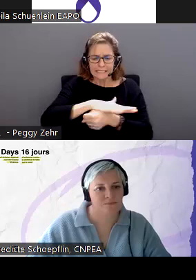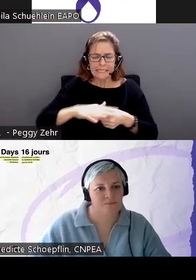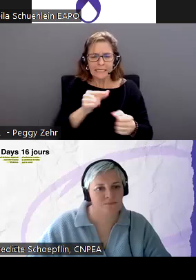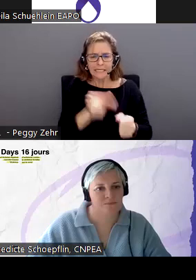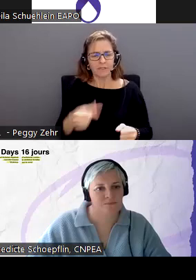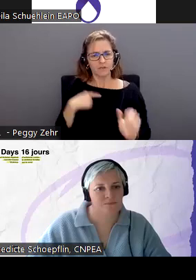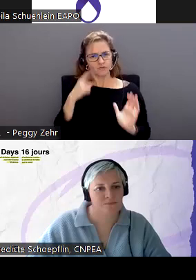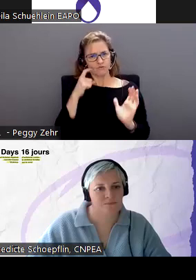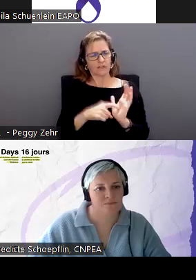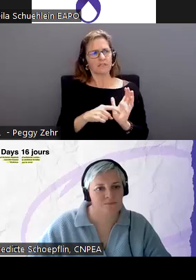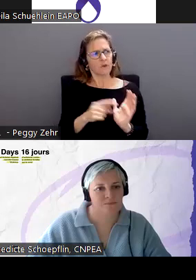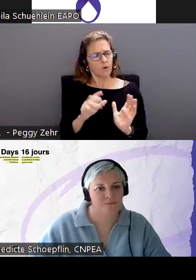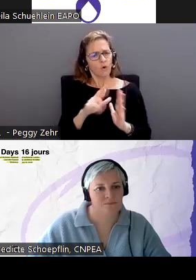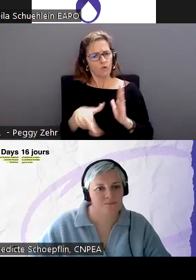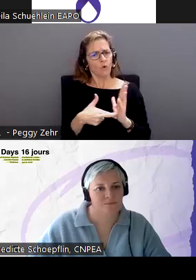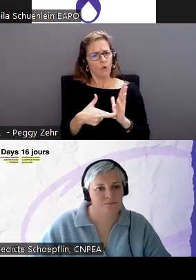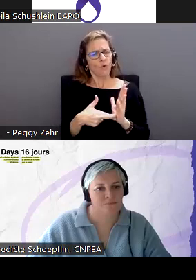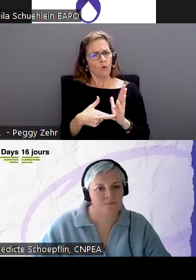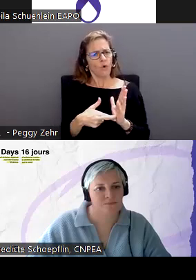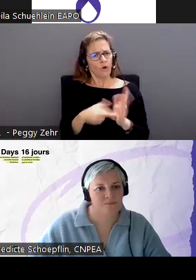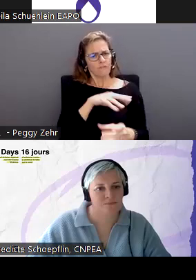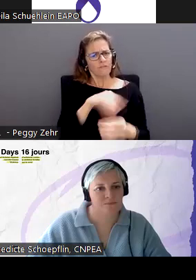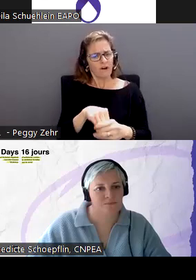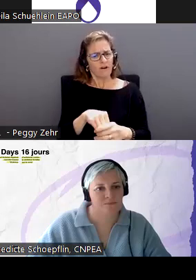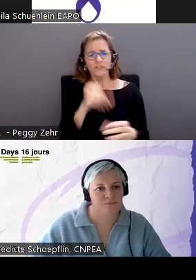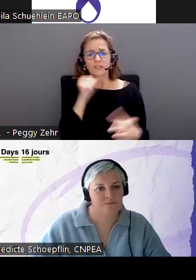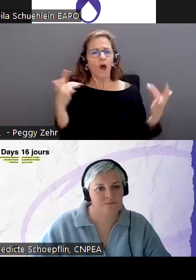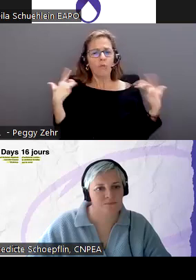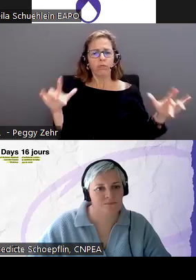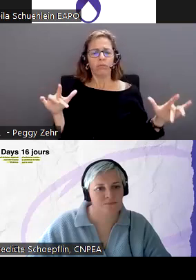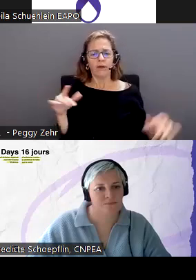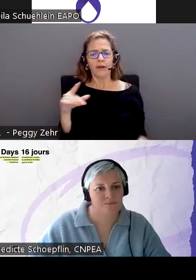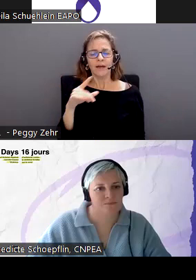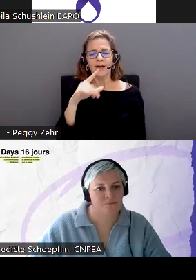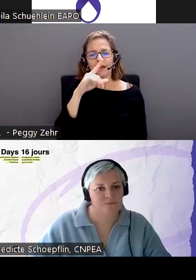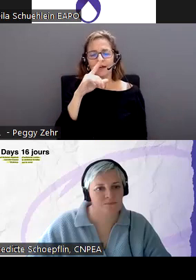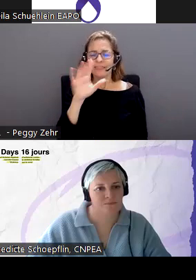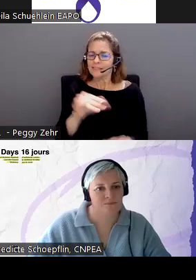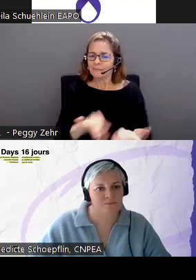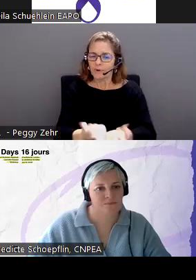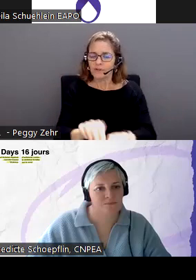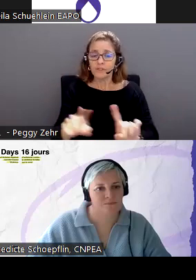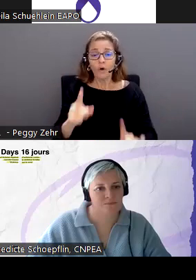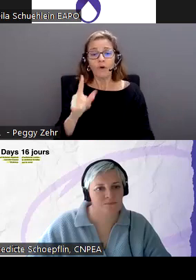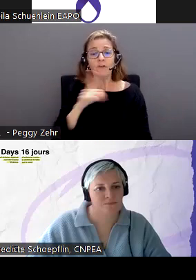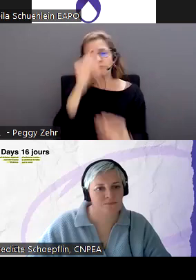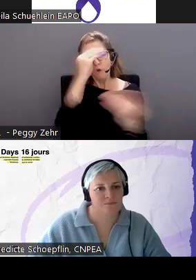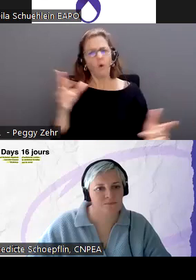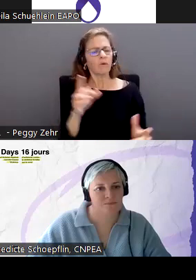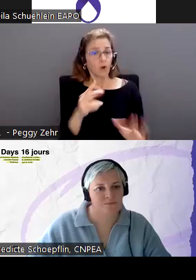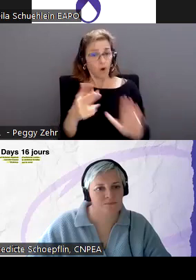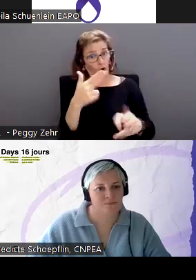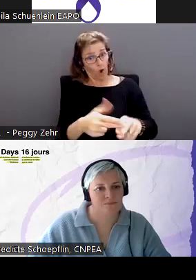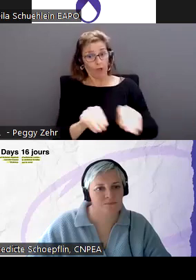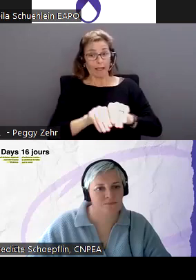to play, which I think still needs to be articulated, because declaring an epidemic and actually moving to address it are